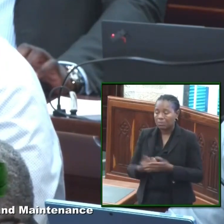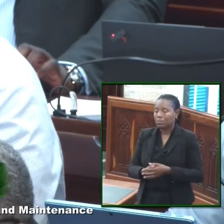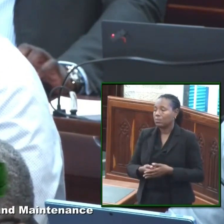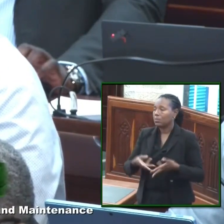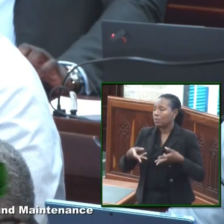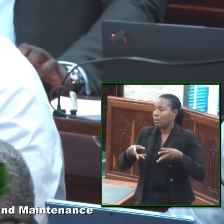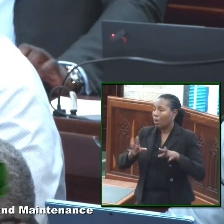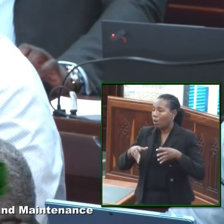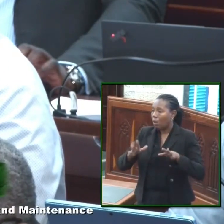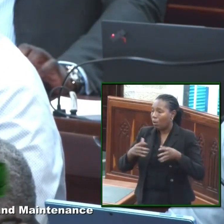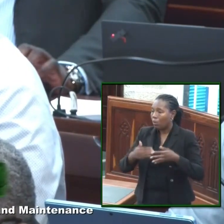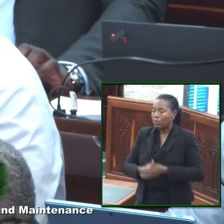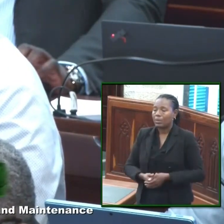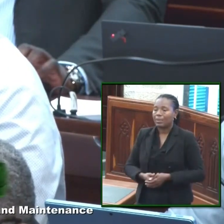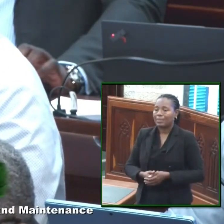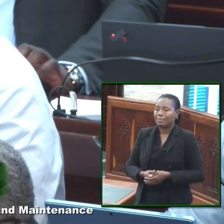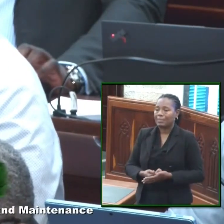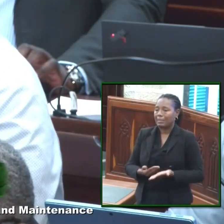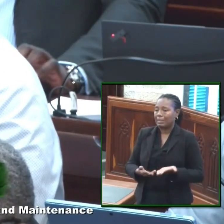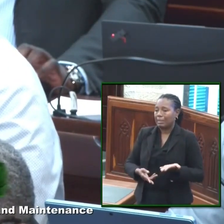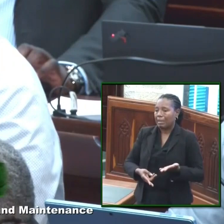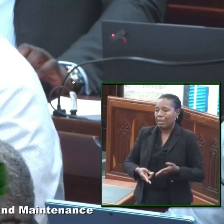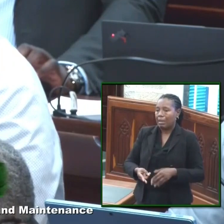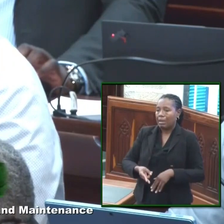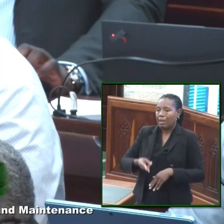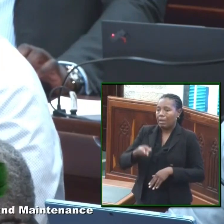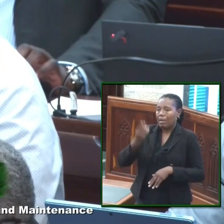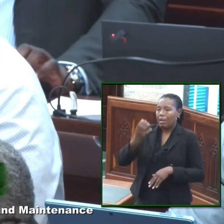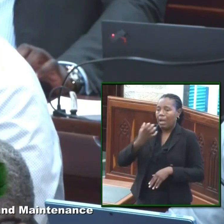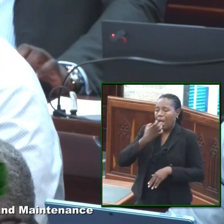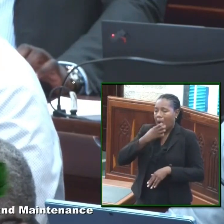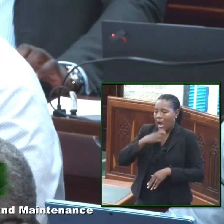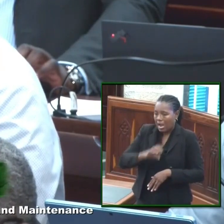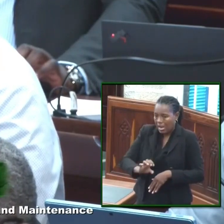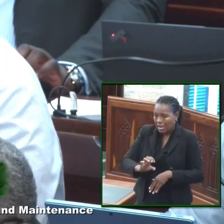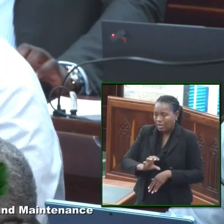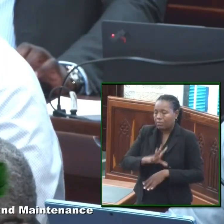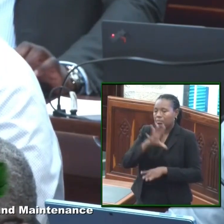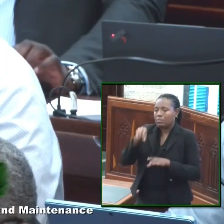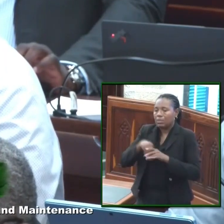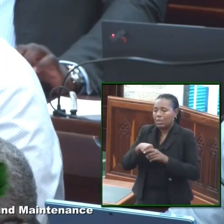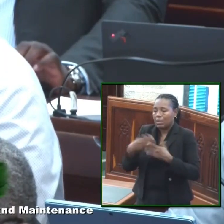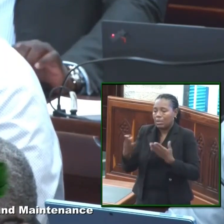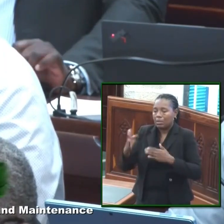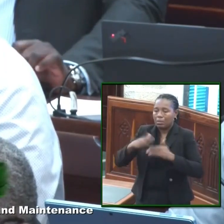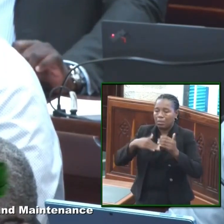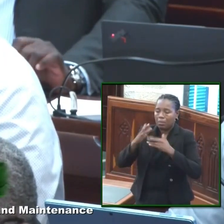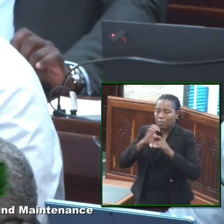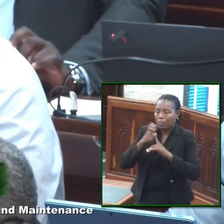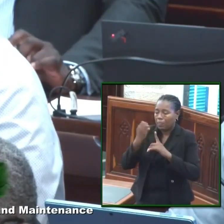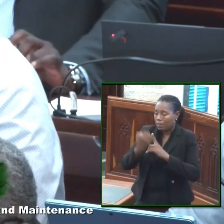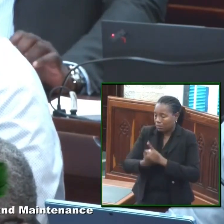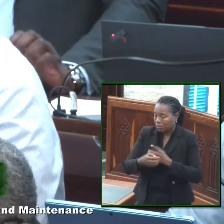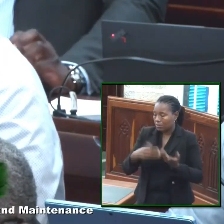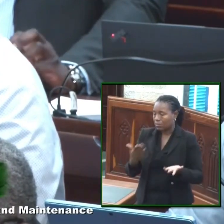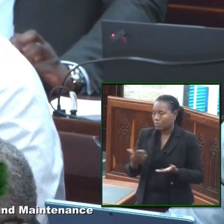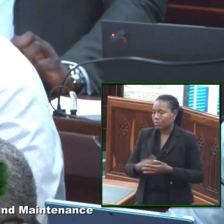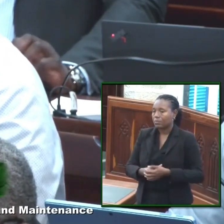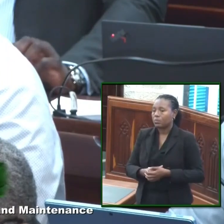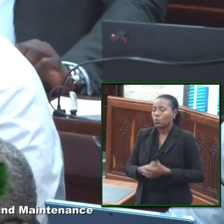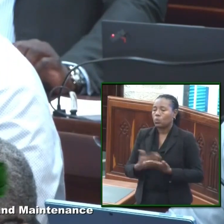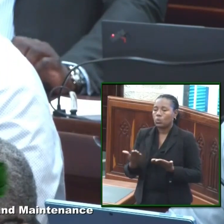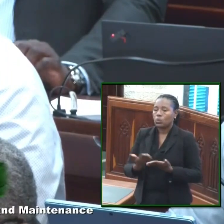allowed extremely high relative humidity to exist within the building environment, which provides a very